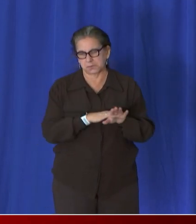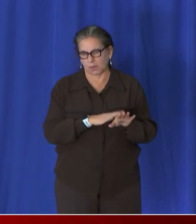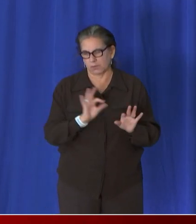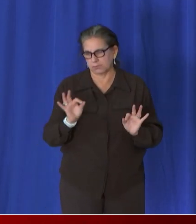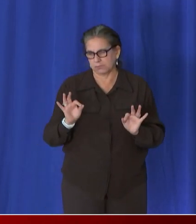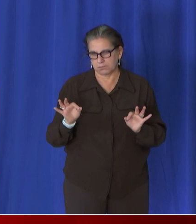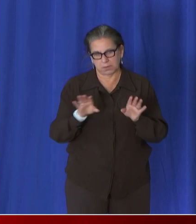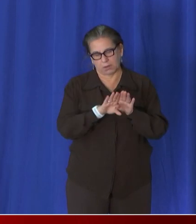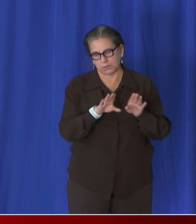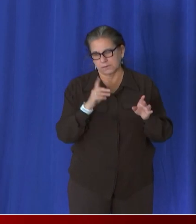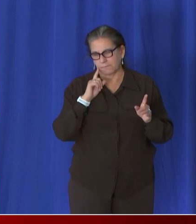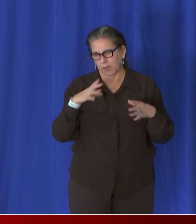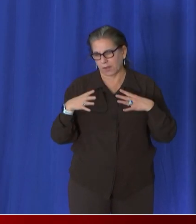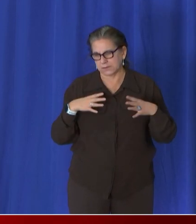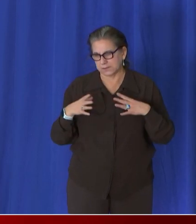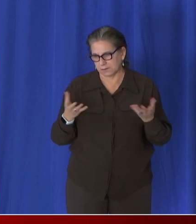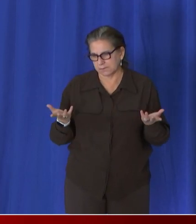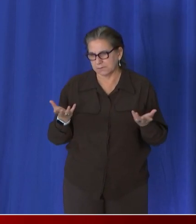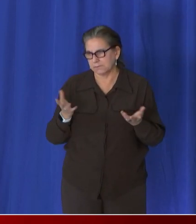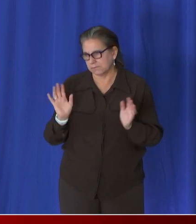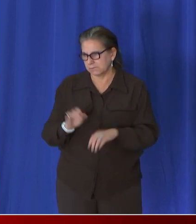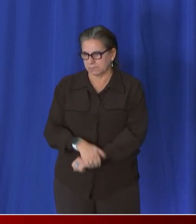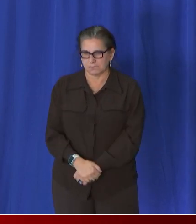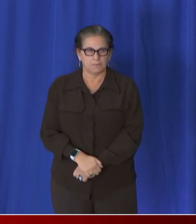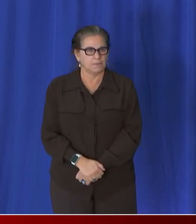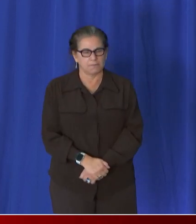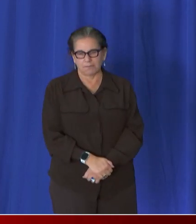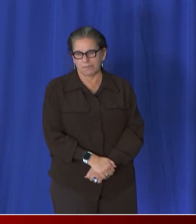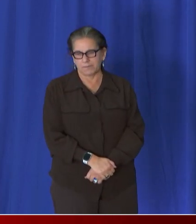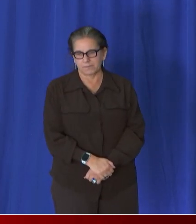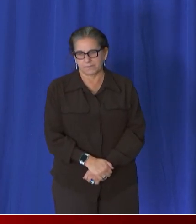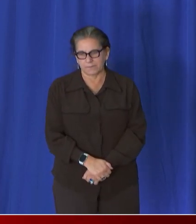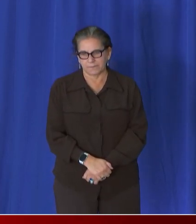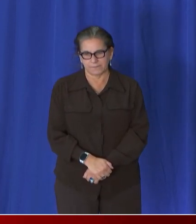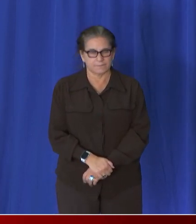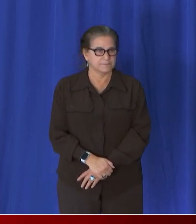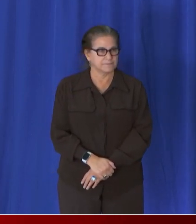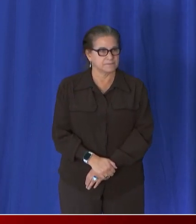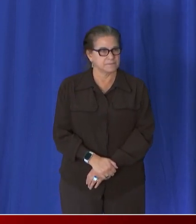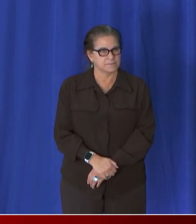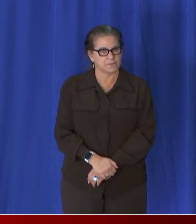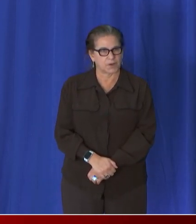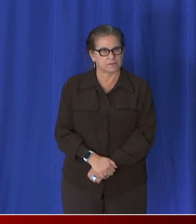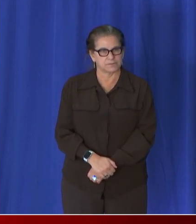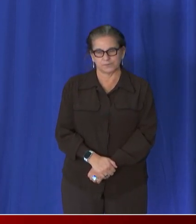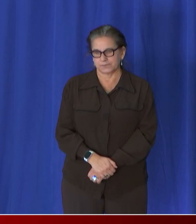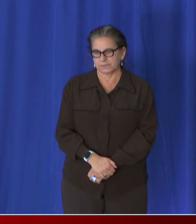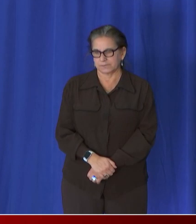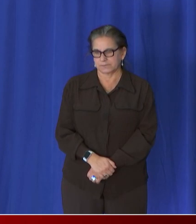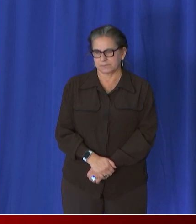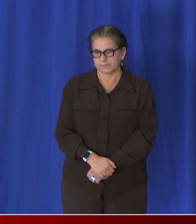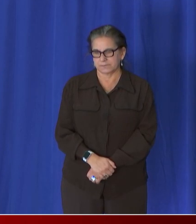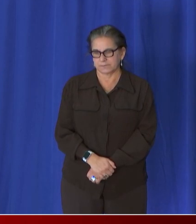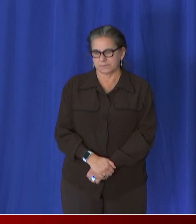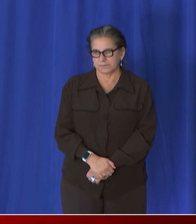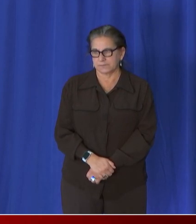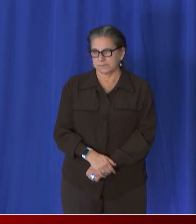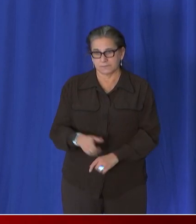gets reported centrally. That would be my guess if there's any discrepancy. Okay, is that something you might look